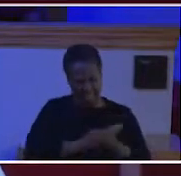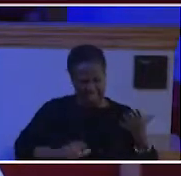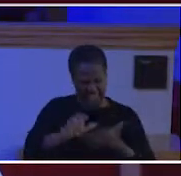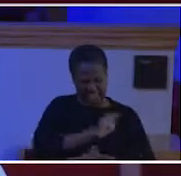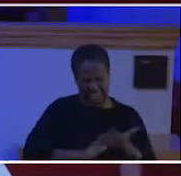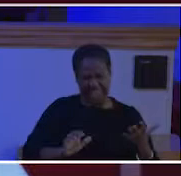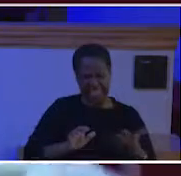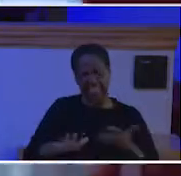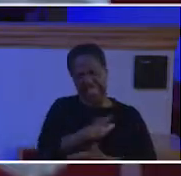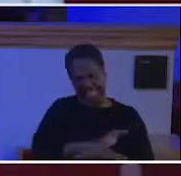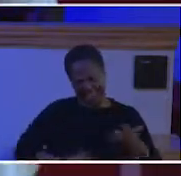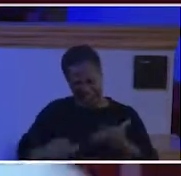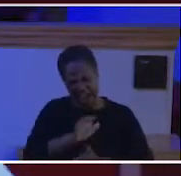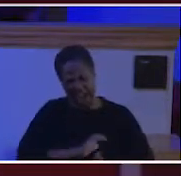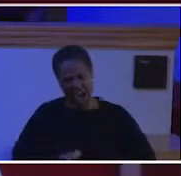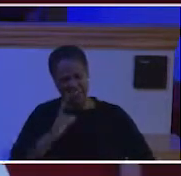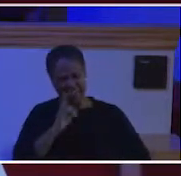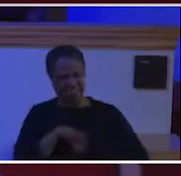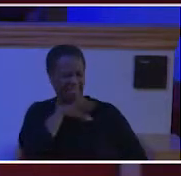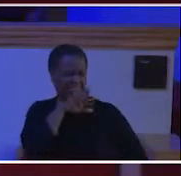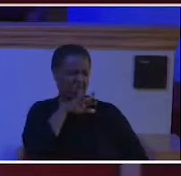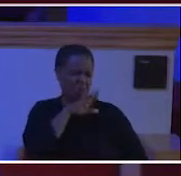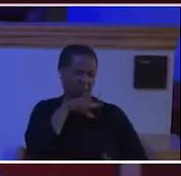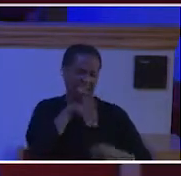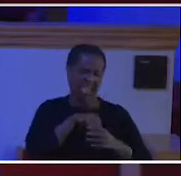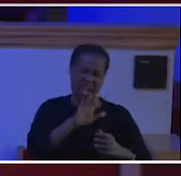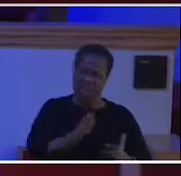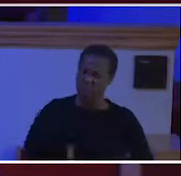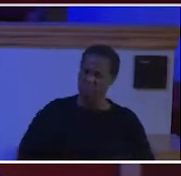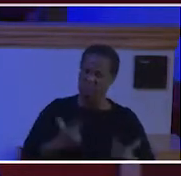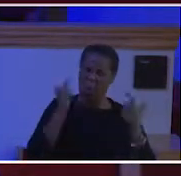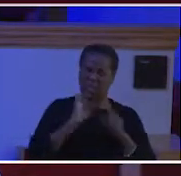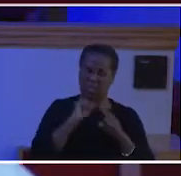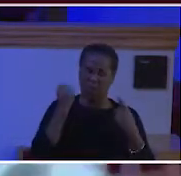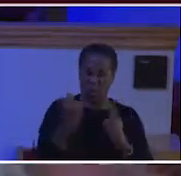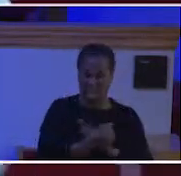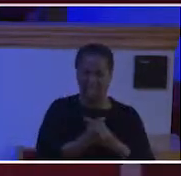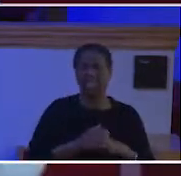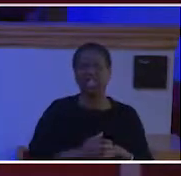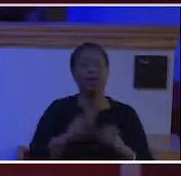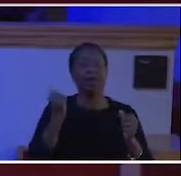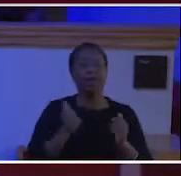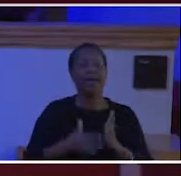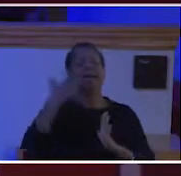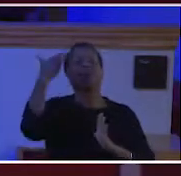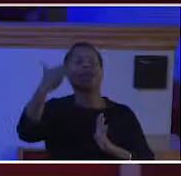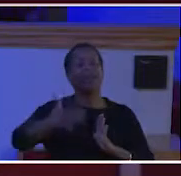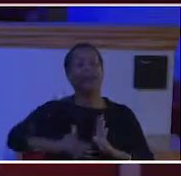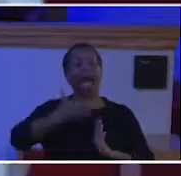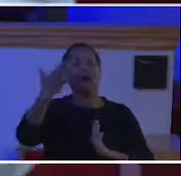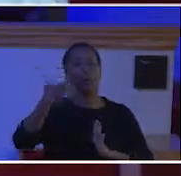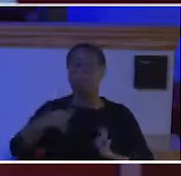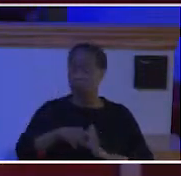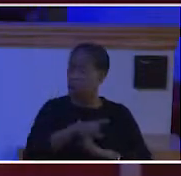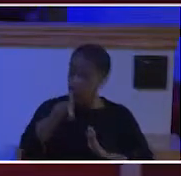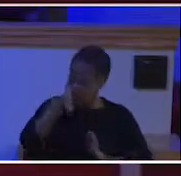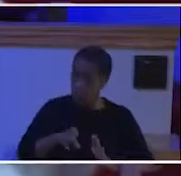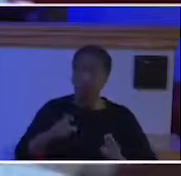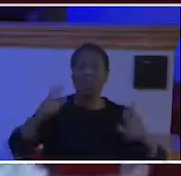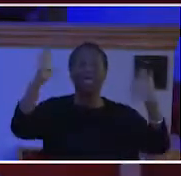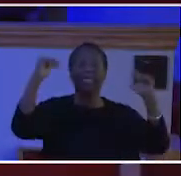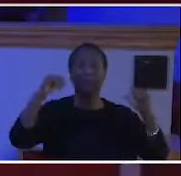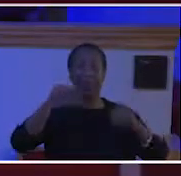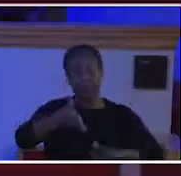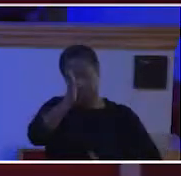in your construct, the dirtiness in your situations, every now and then, you ought to just expect